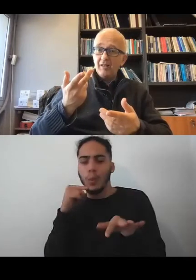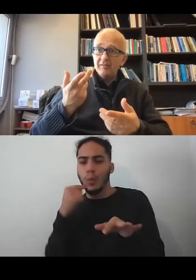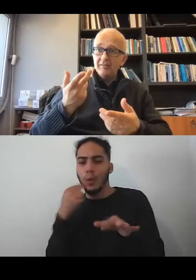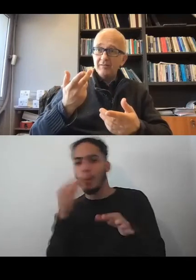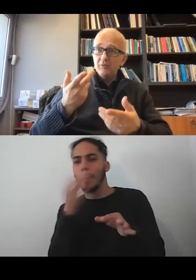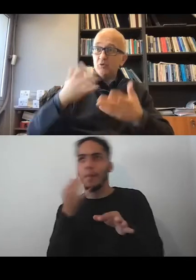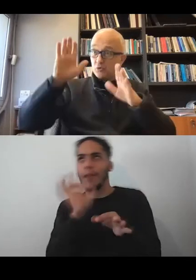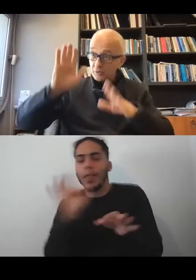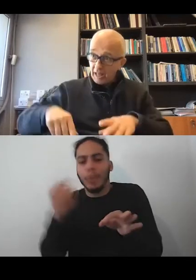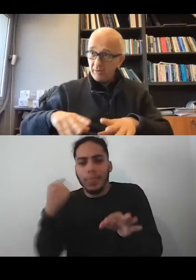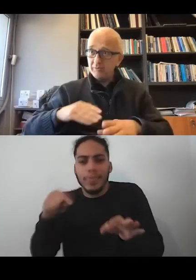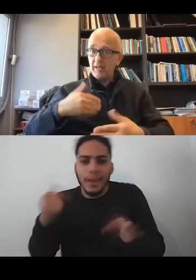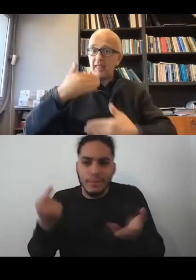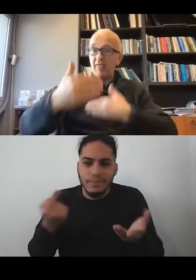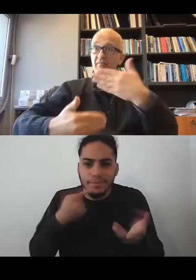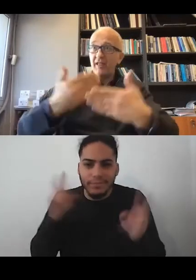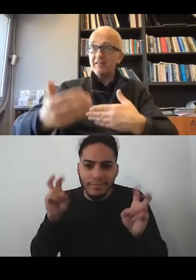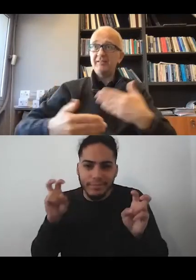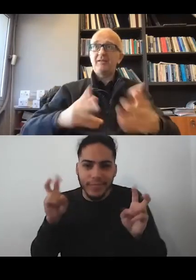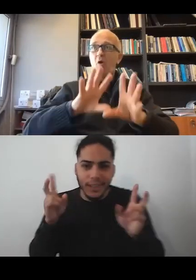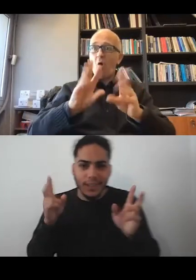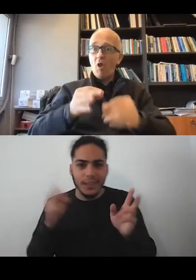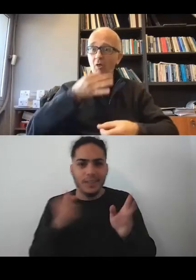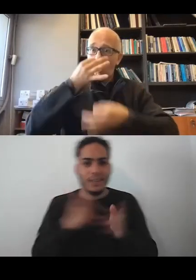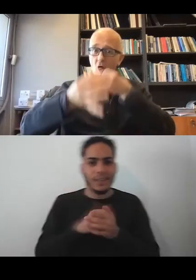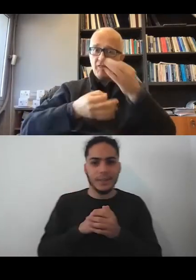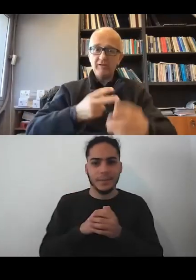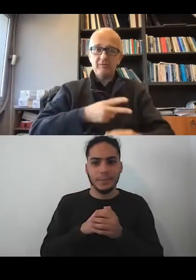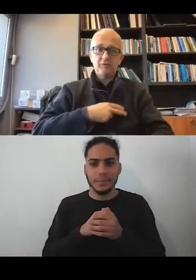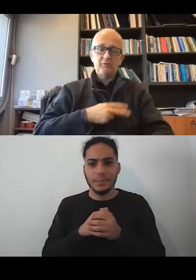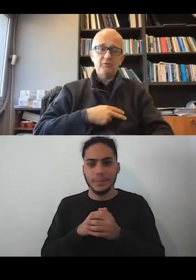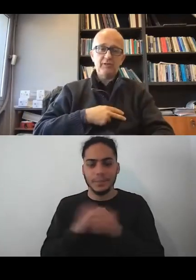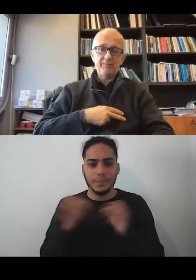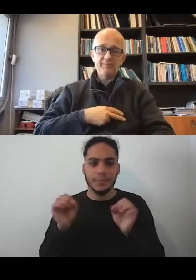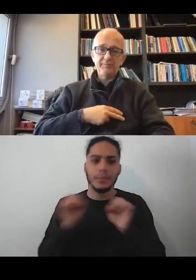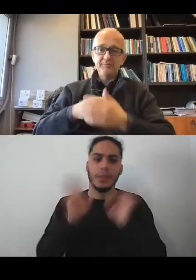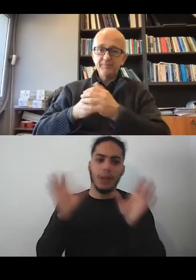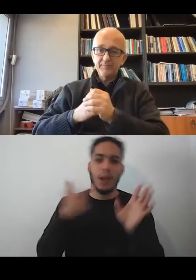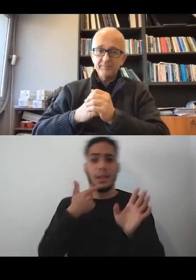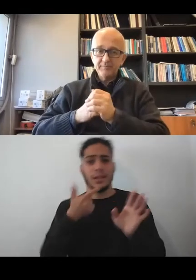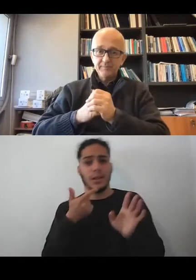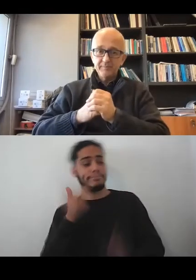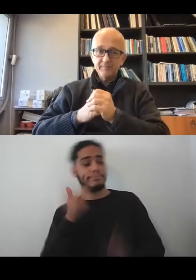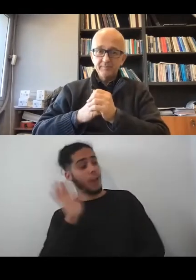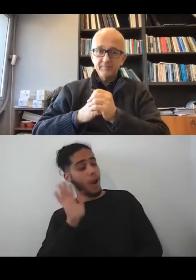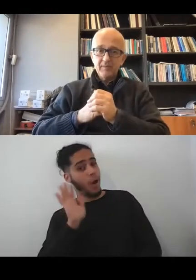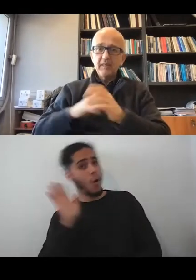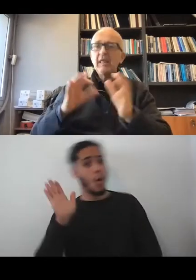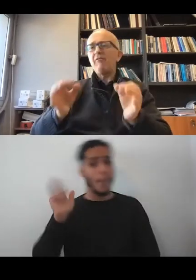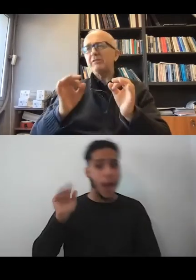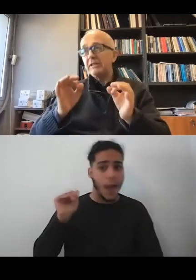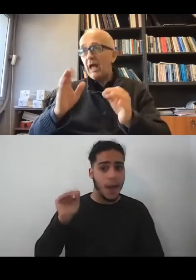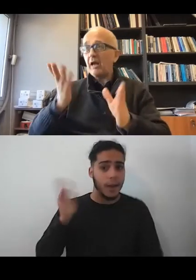task. And of course, greeting persons and simply say hello, goodbye, and